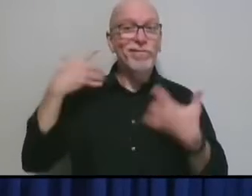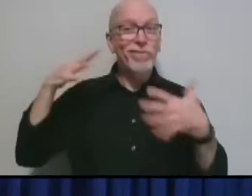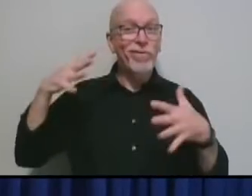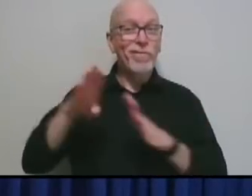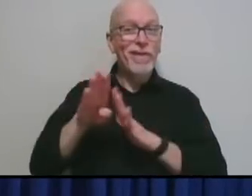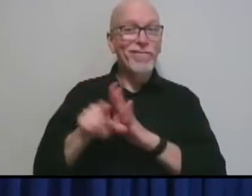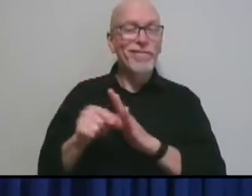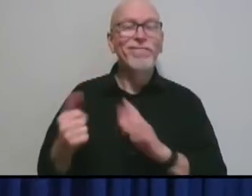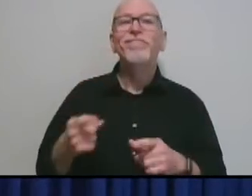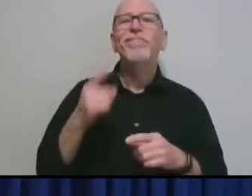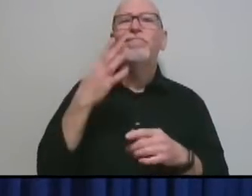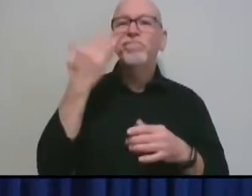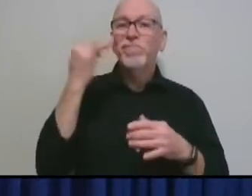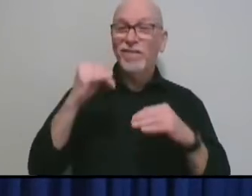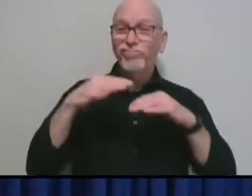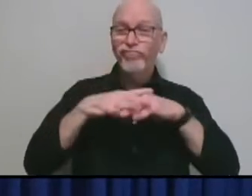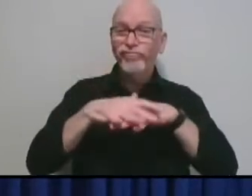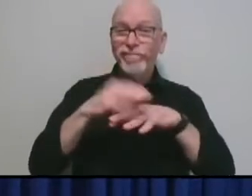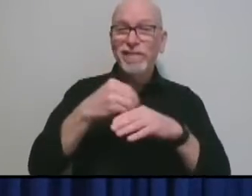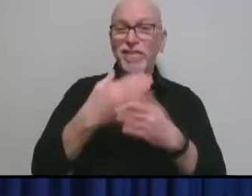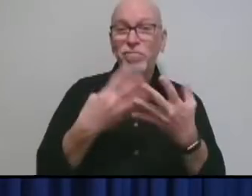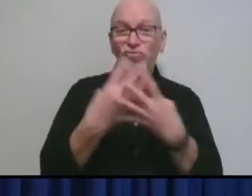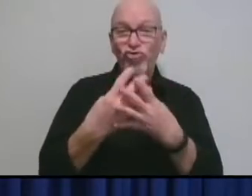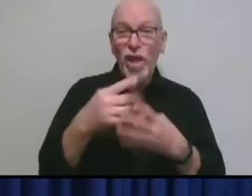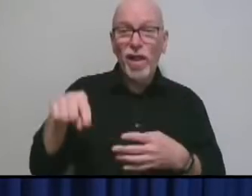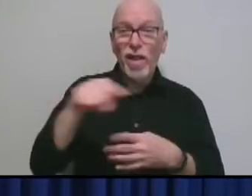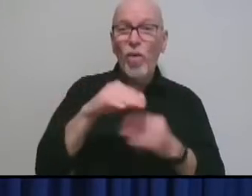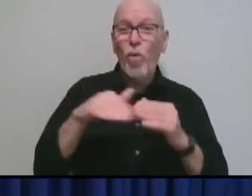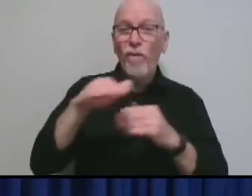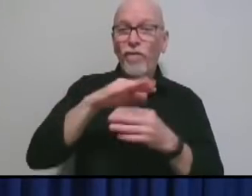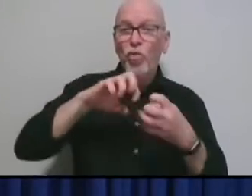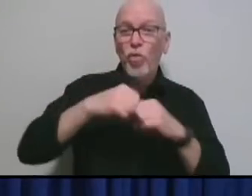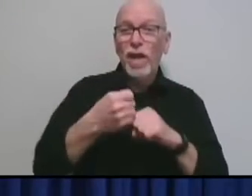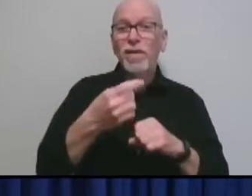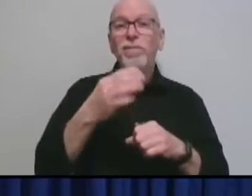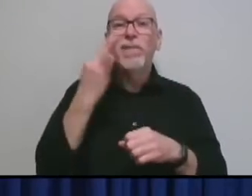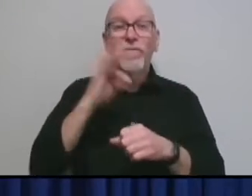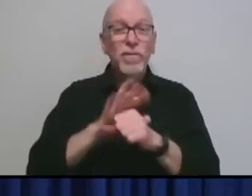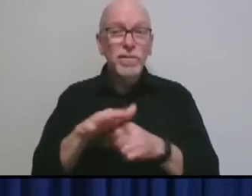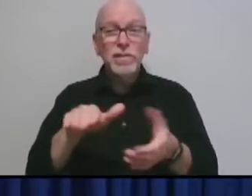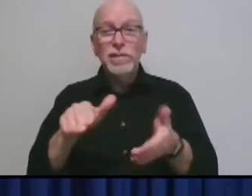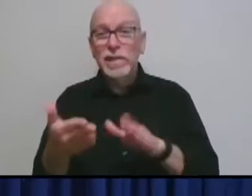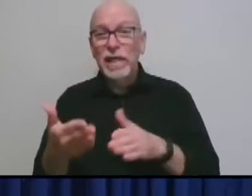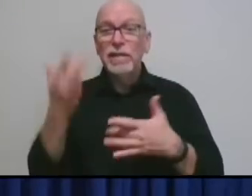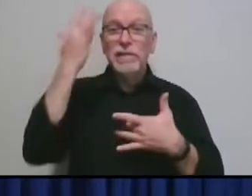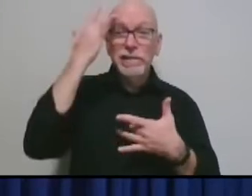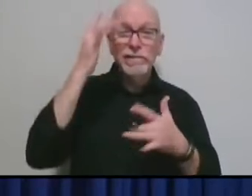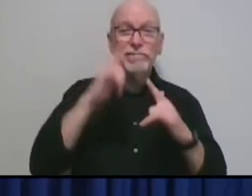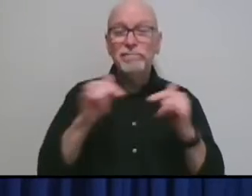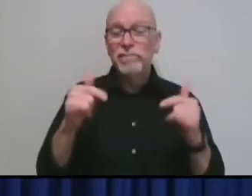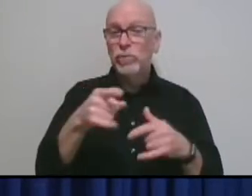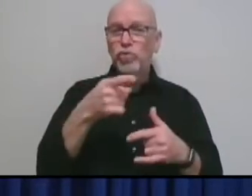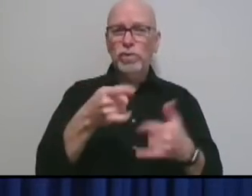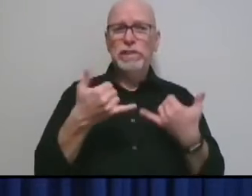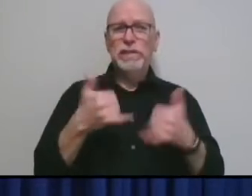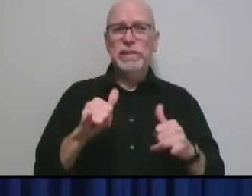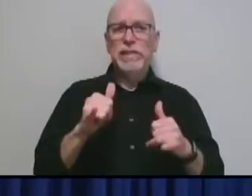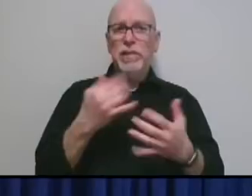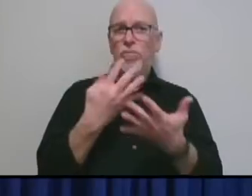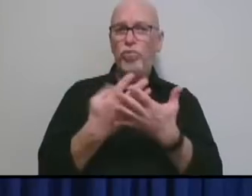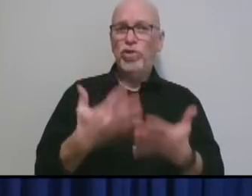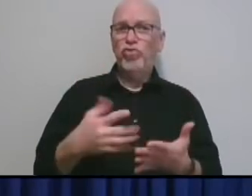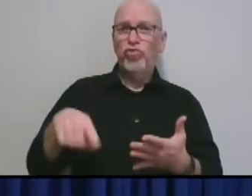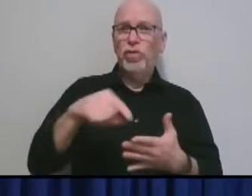given the overcrowding we've seen in some county jails and the number of virus cases and deaths we've seen at these facilities, are you still putting prisoners in